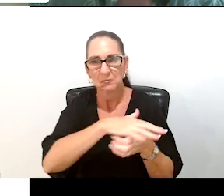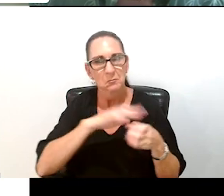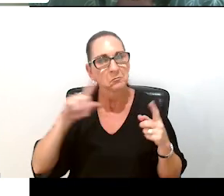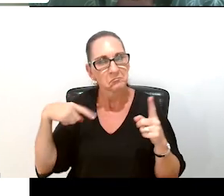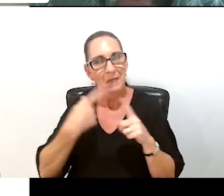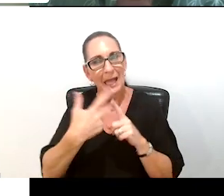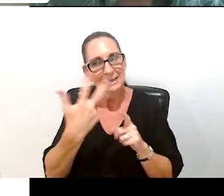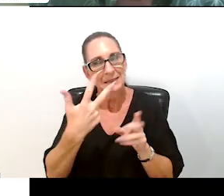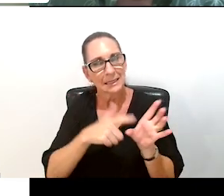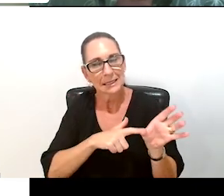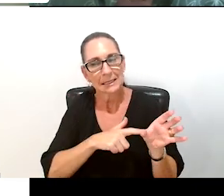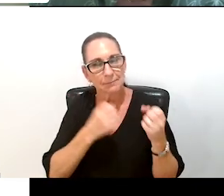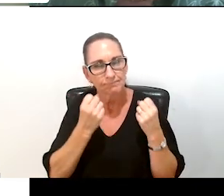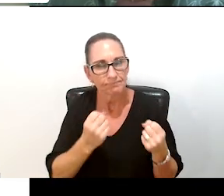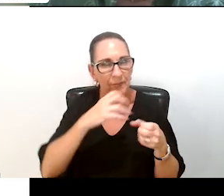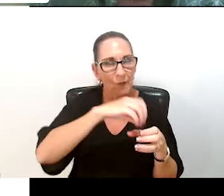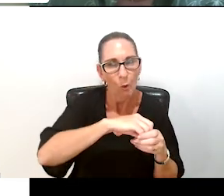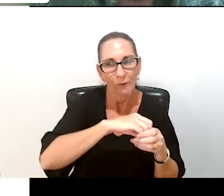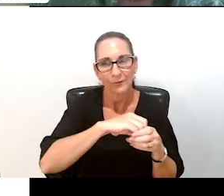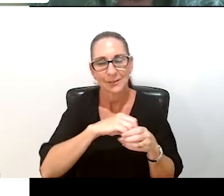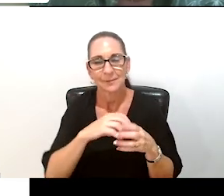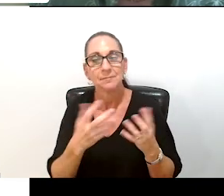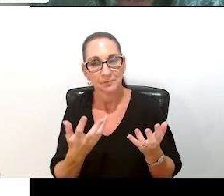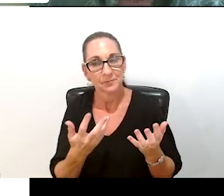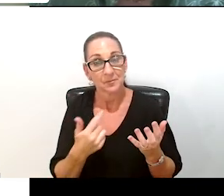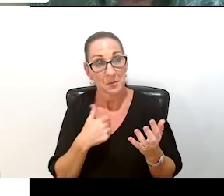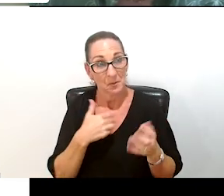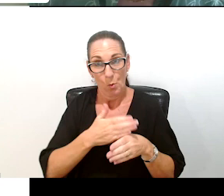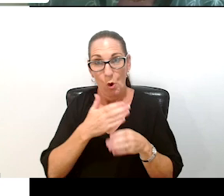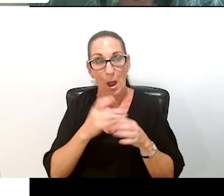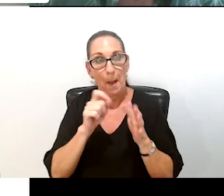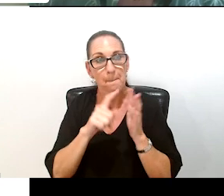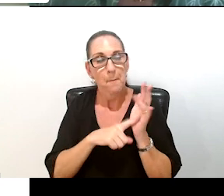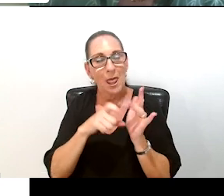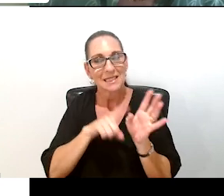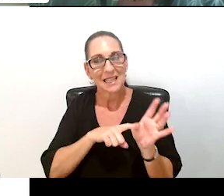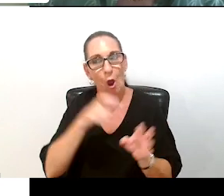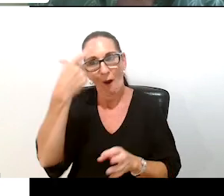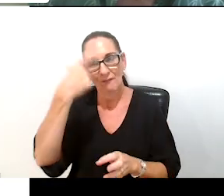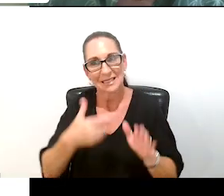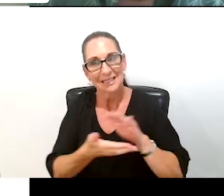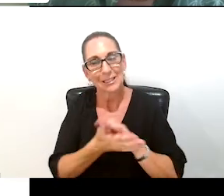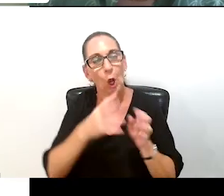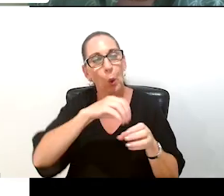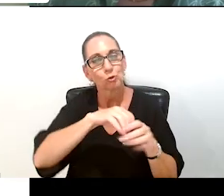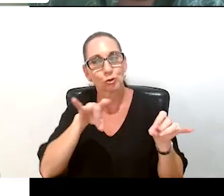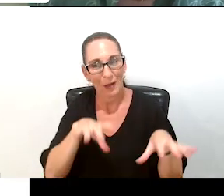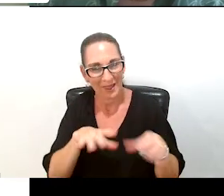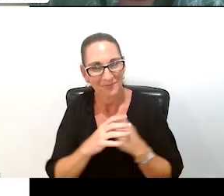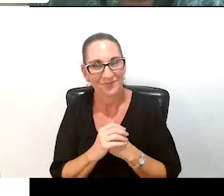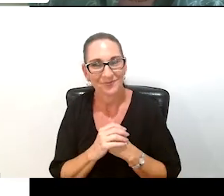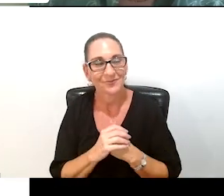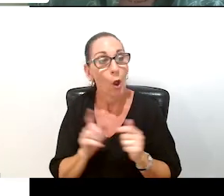18 years, and I am a policy officer at Inclusion Australia. I'd